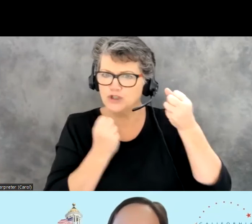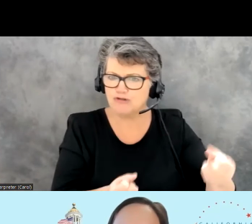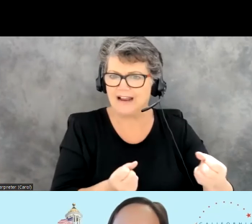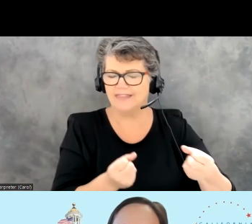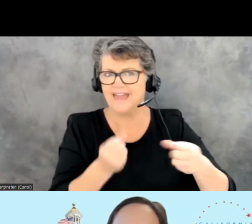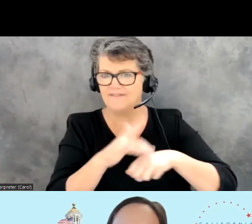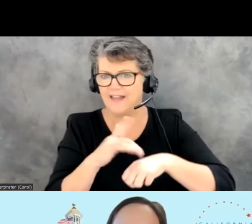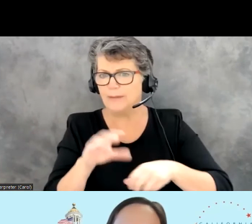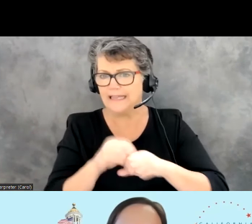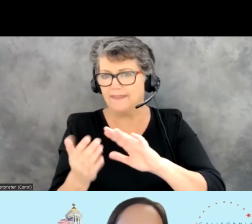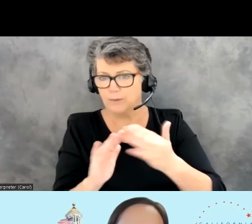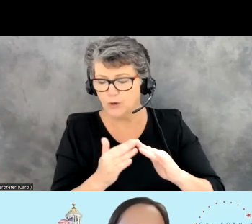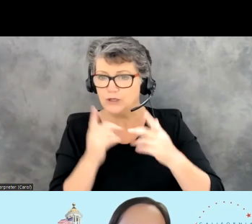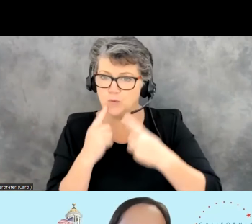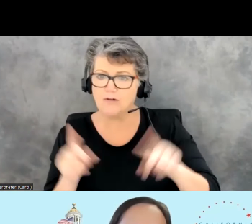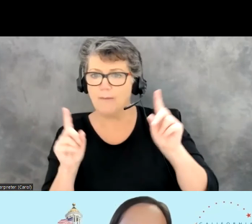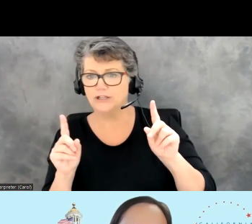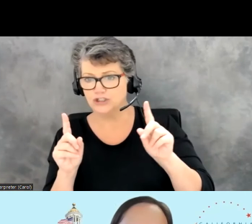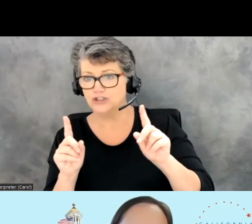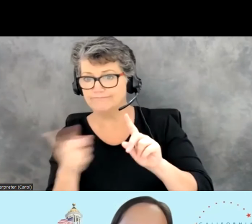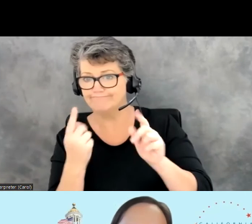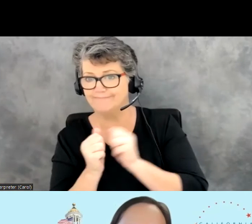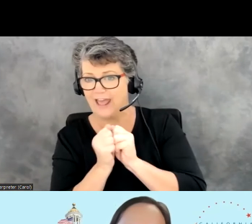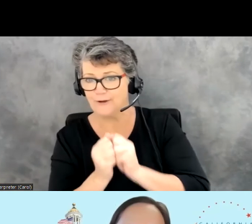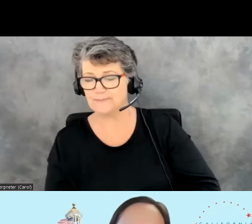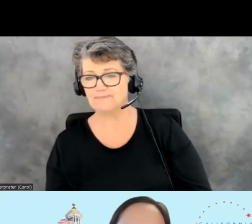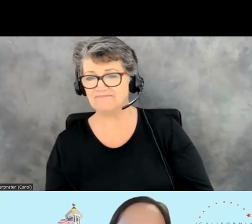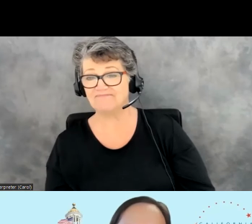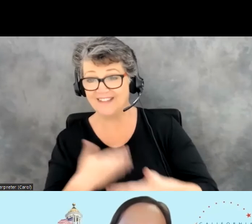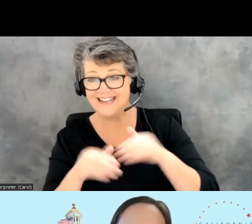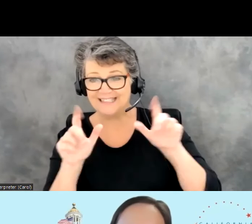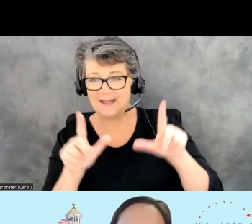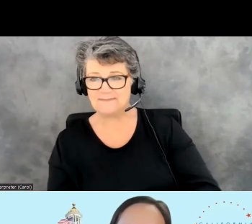our community to accomplish these things together. Next slide.